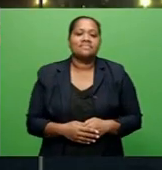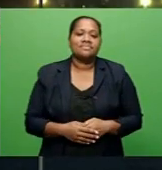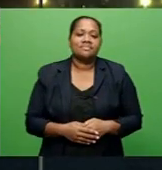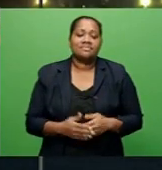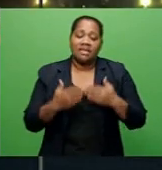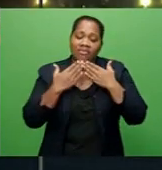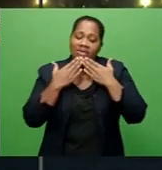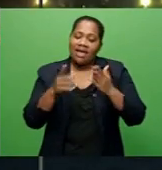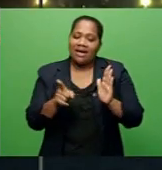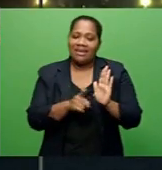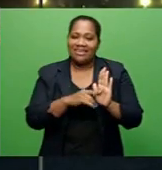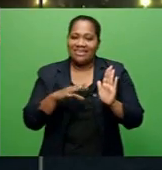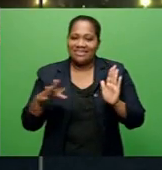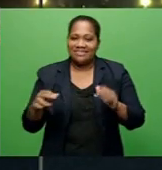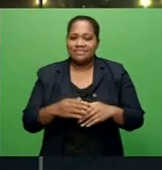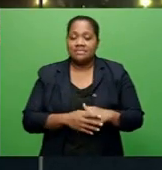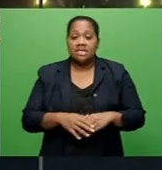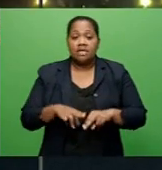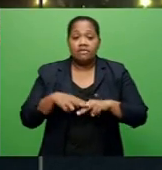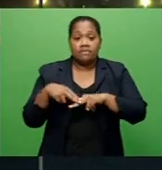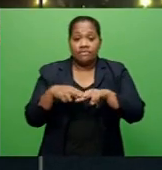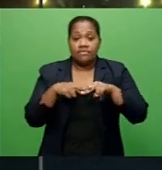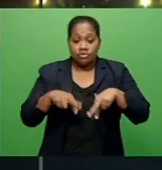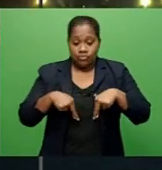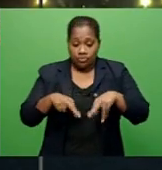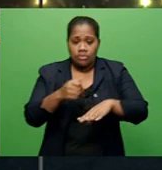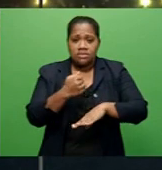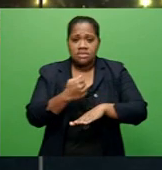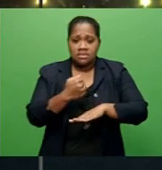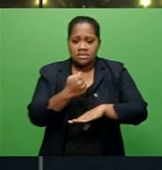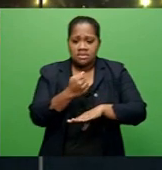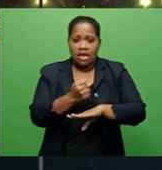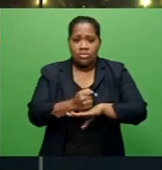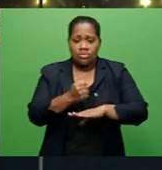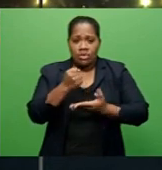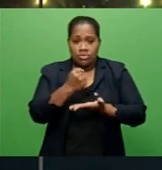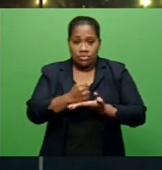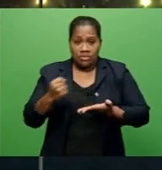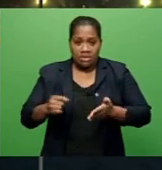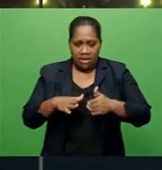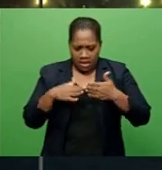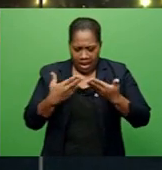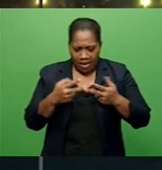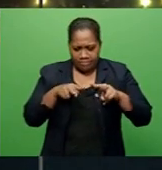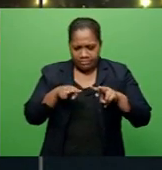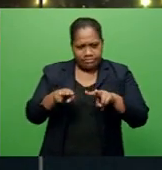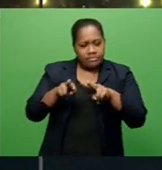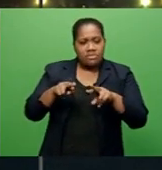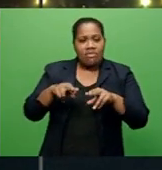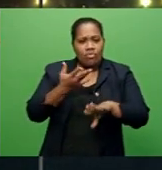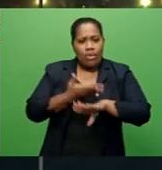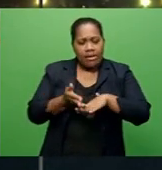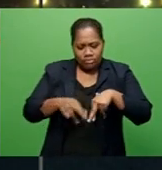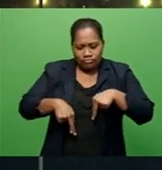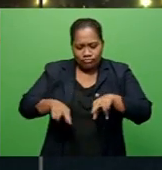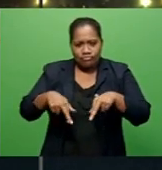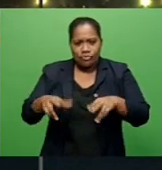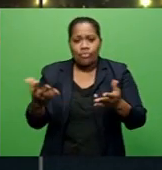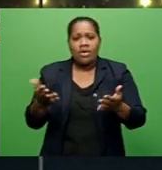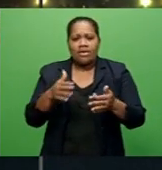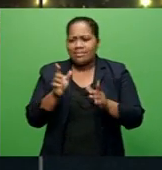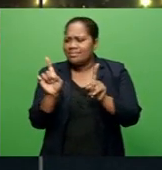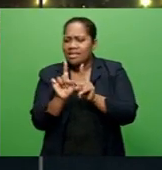Nakalina, the Fiji Roads Authority is looking to construct a new bypass at the Korosomo Hill near Senganga. FRA